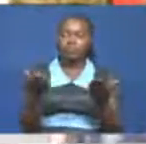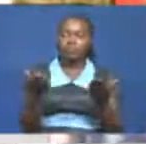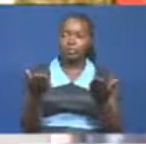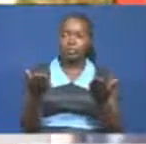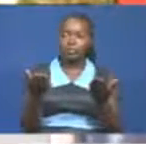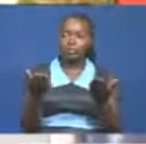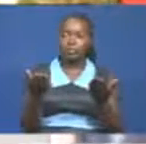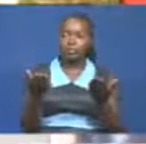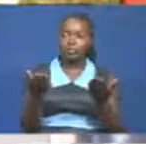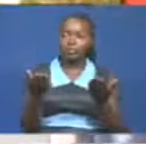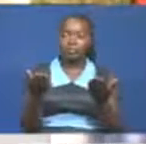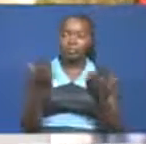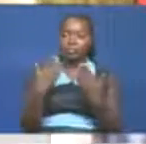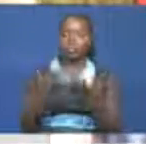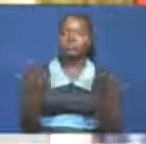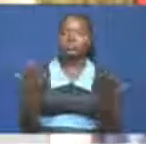given them the instruments